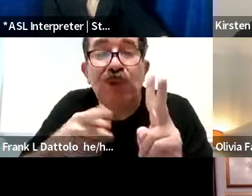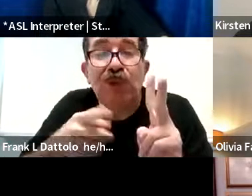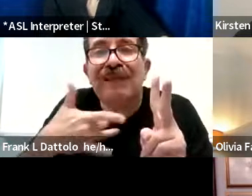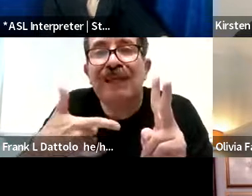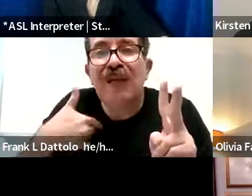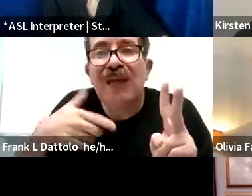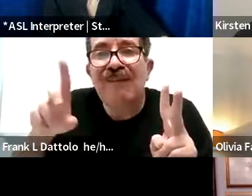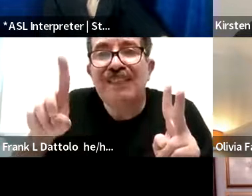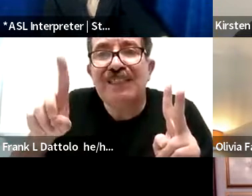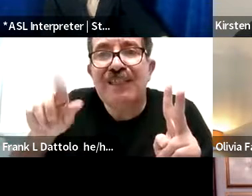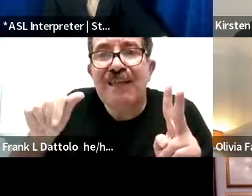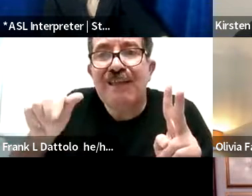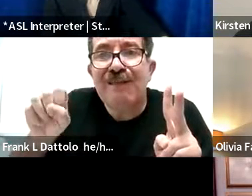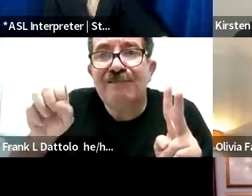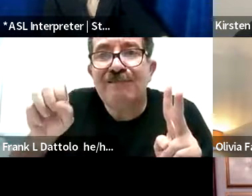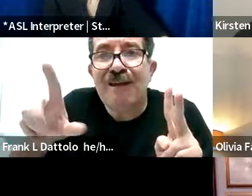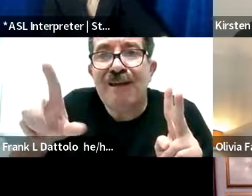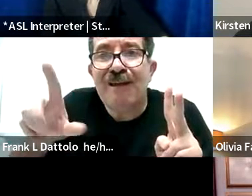And Tina's right.